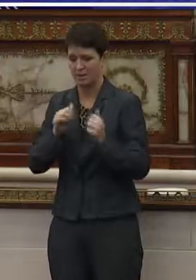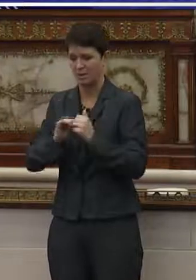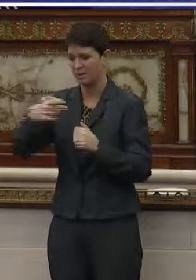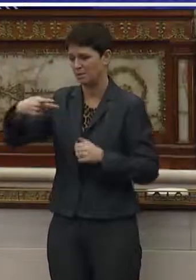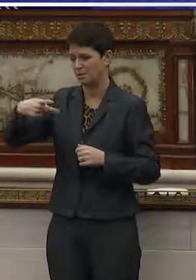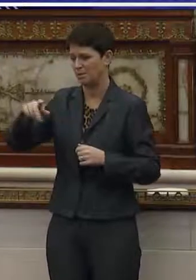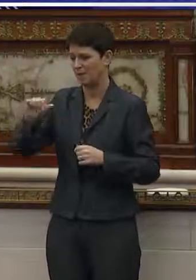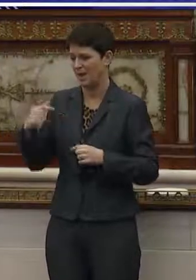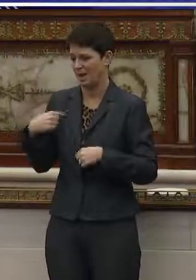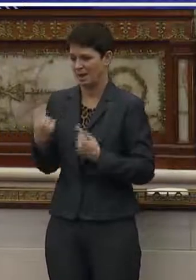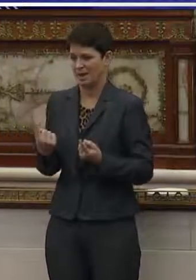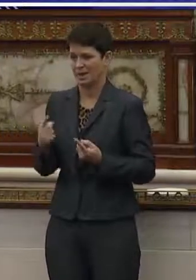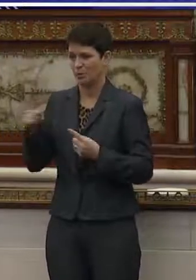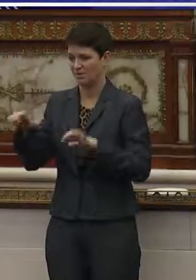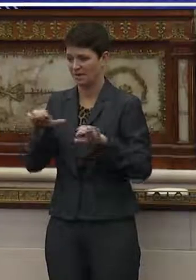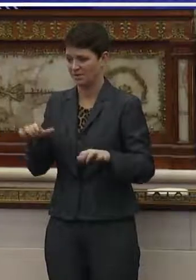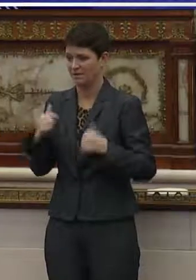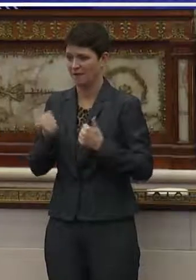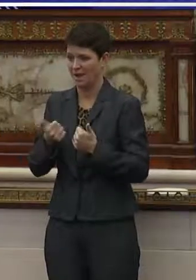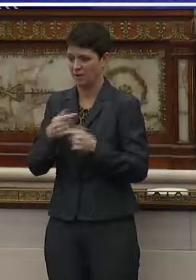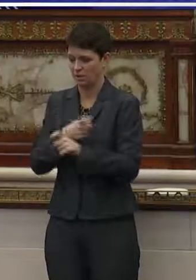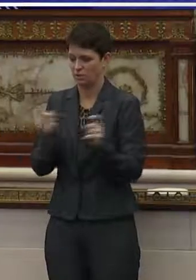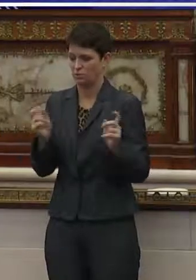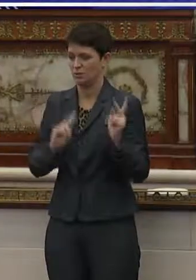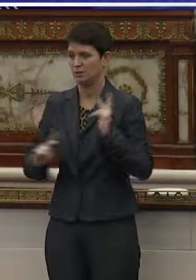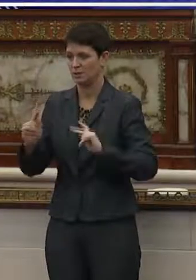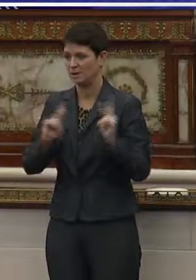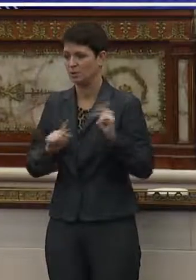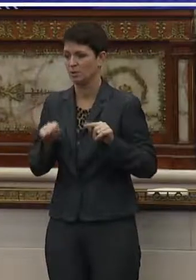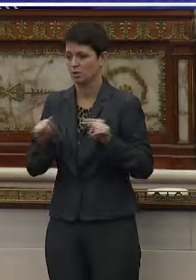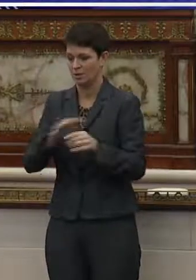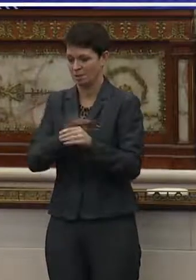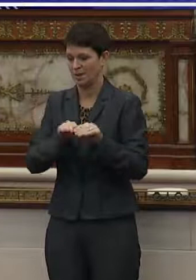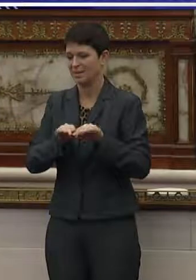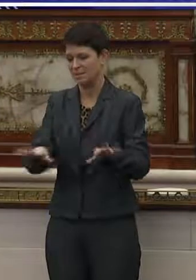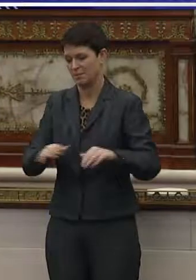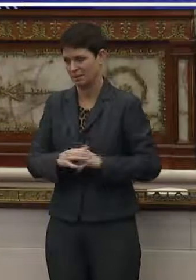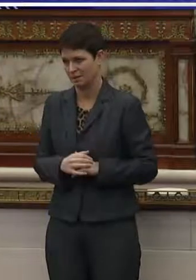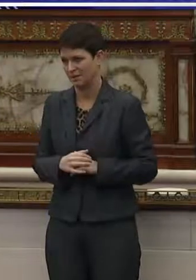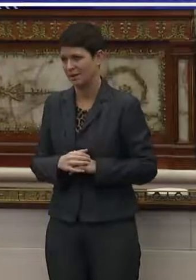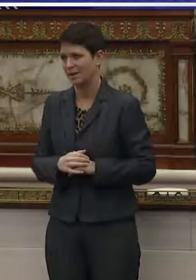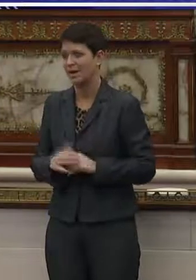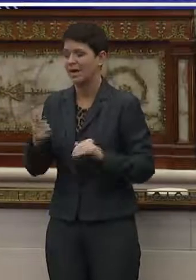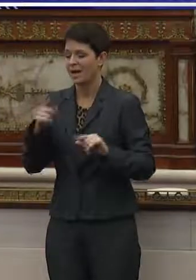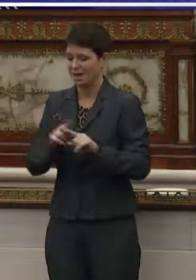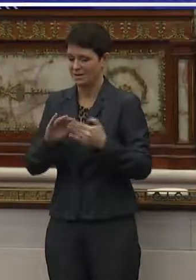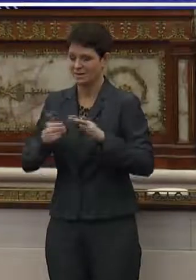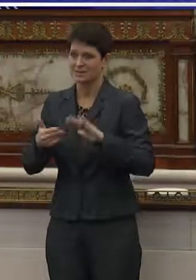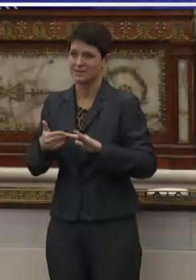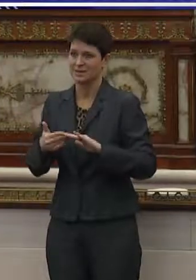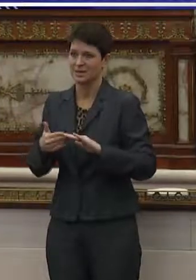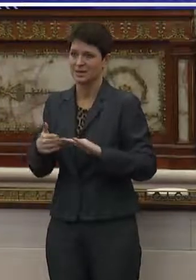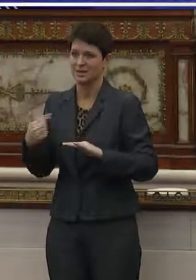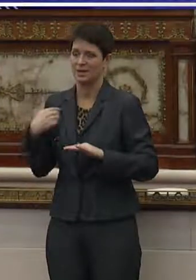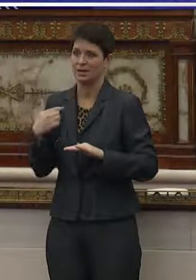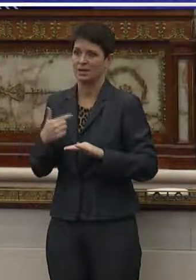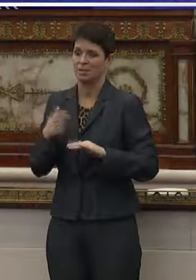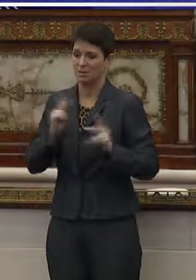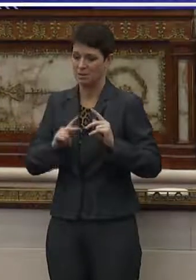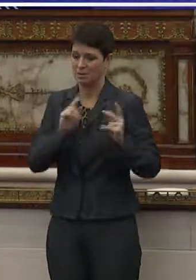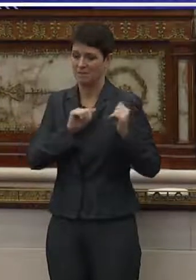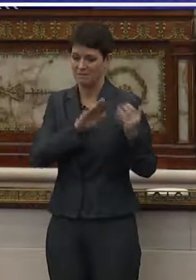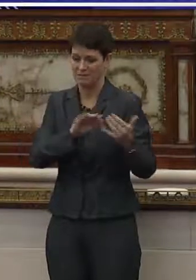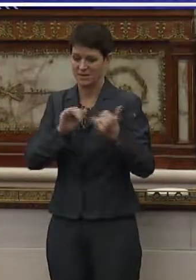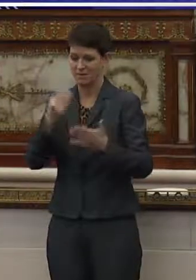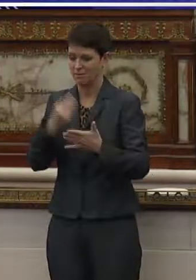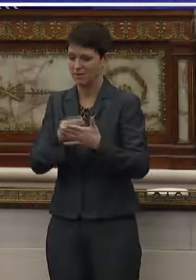PPA and what they have done and how they've treated people during the pandemic. I don't feel like as a city we've been sensitive to the issues that people are facing from a